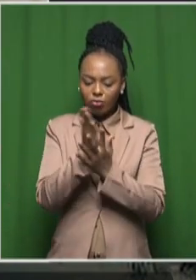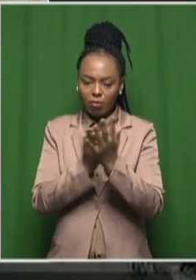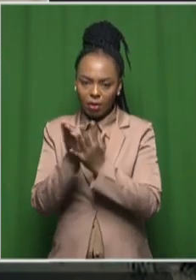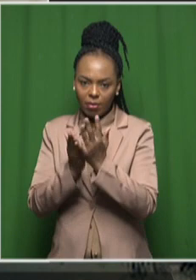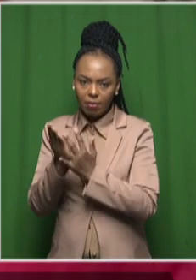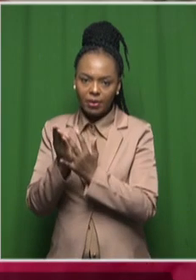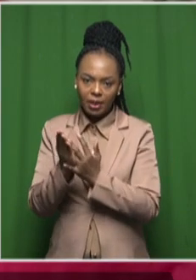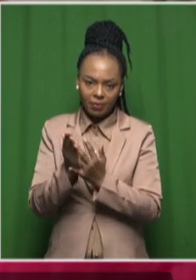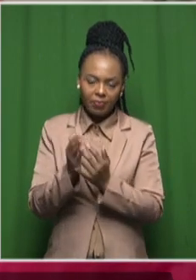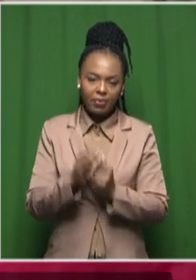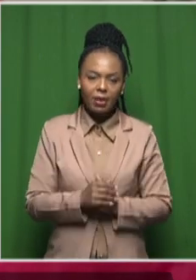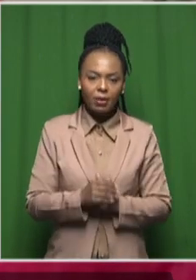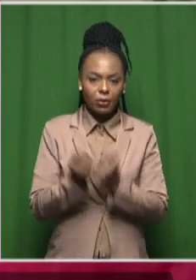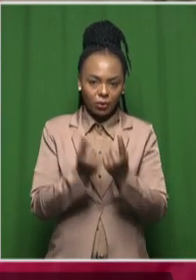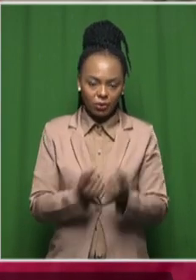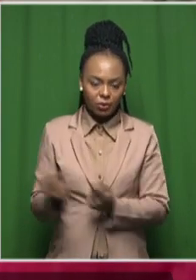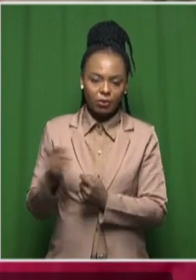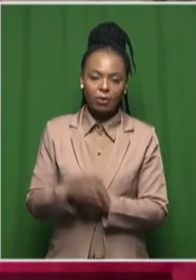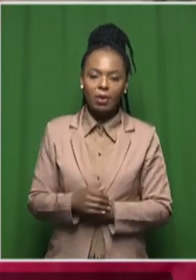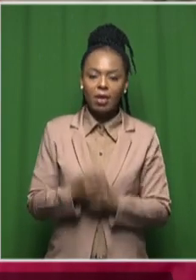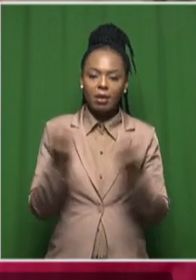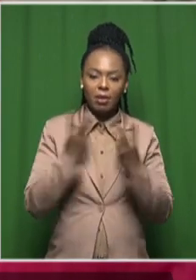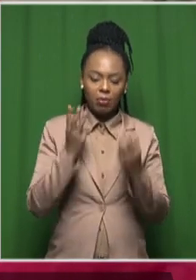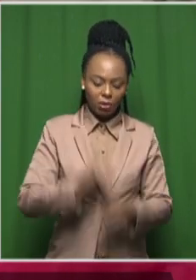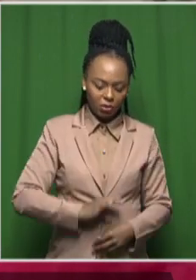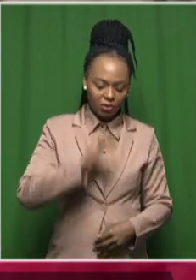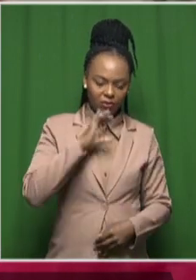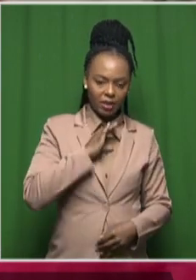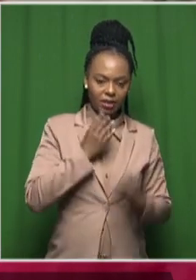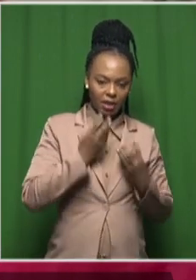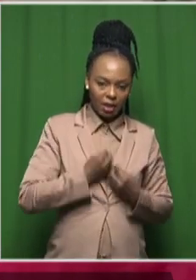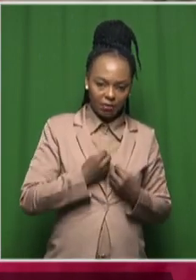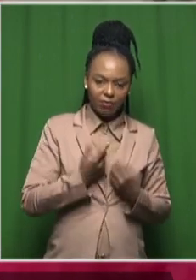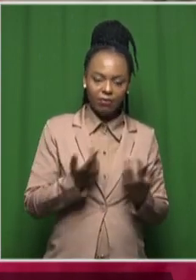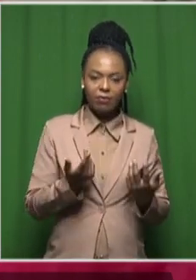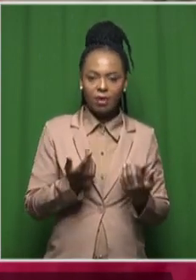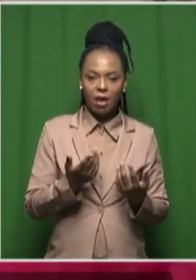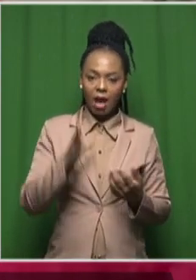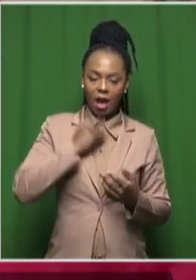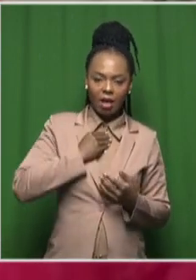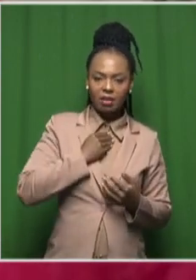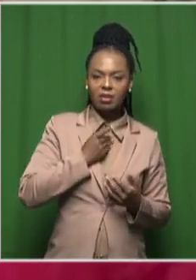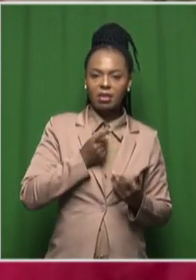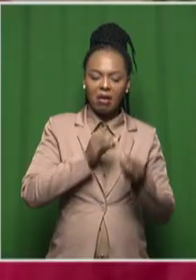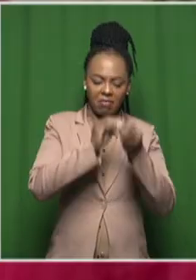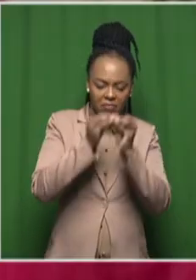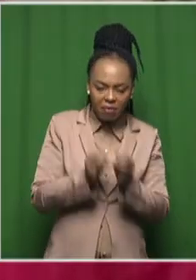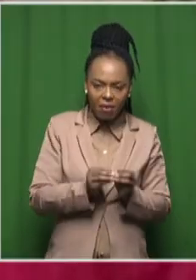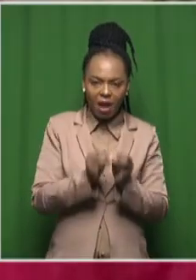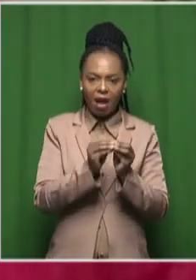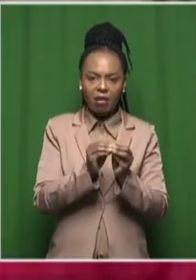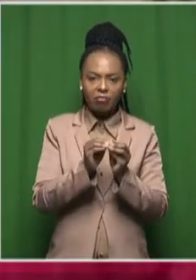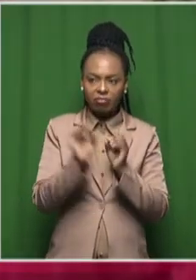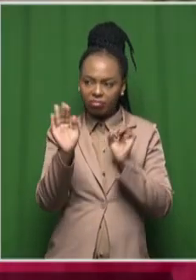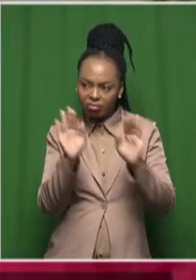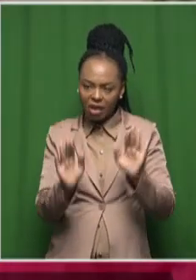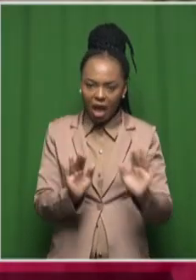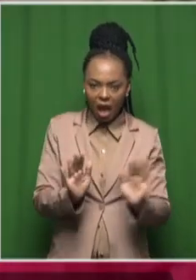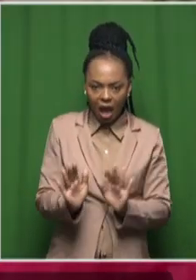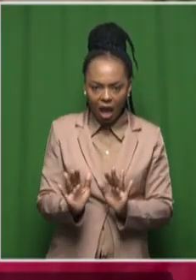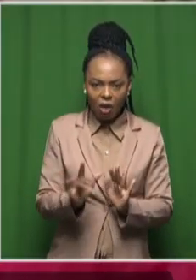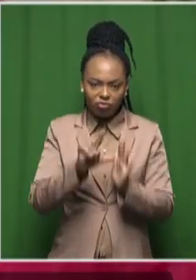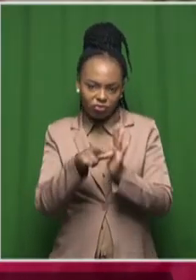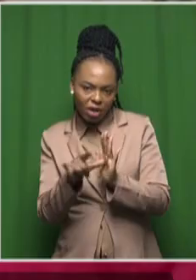People are definitely more conscious of their purchases. They want to know where things are made, how they're made. So it's the whole story,